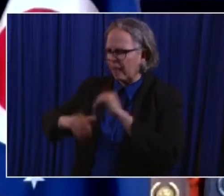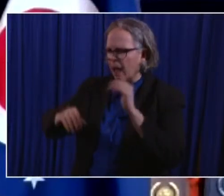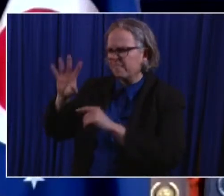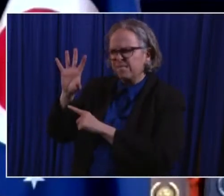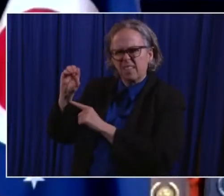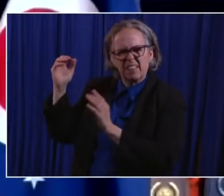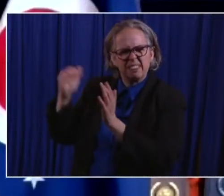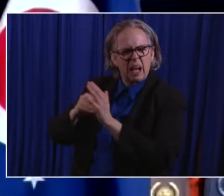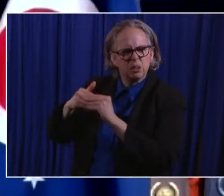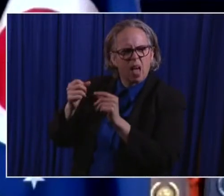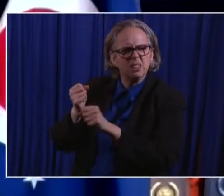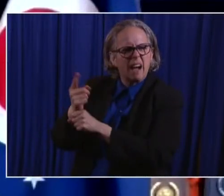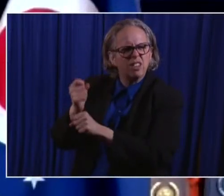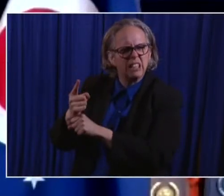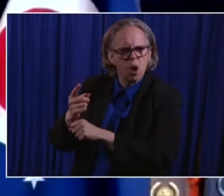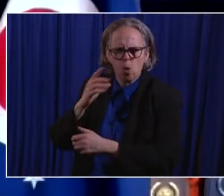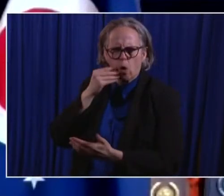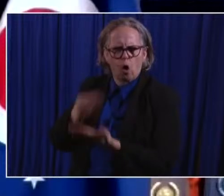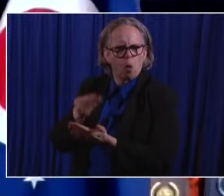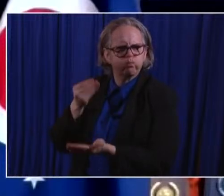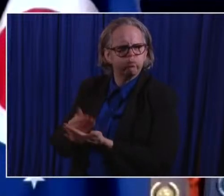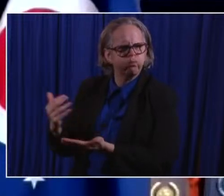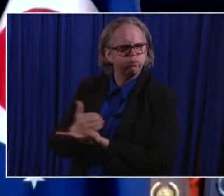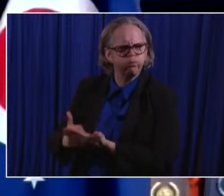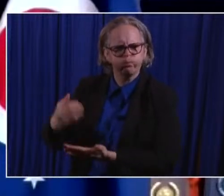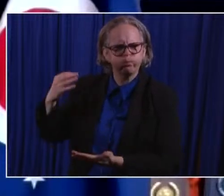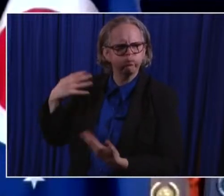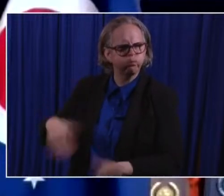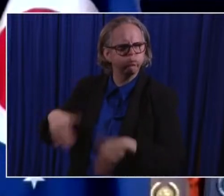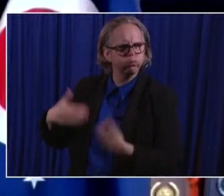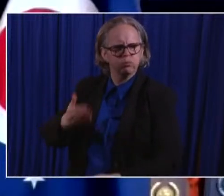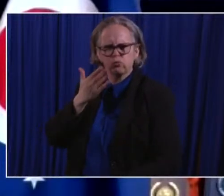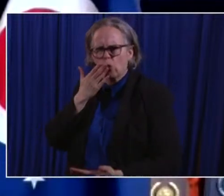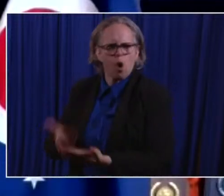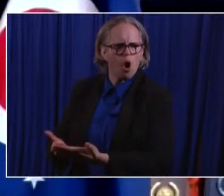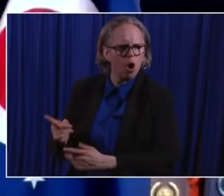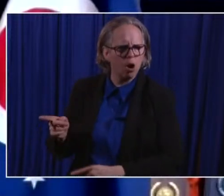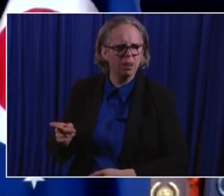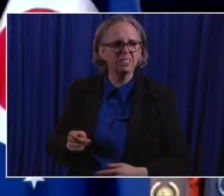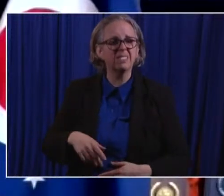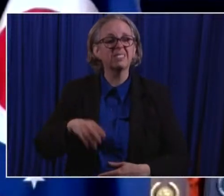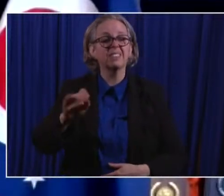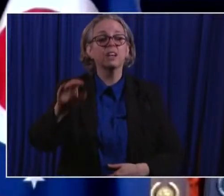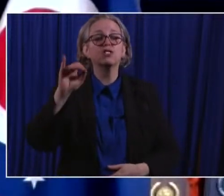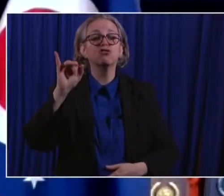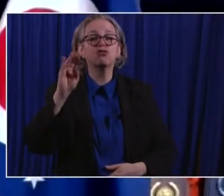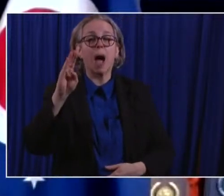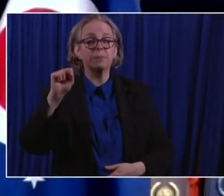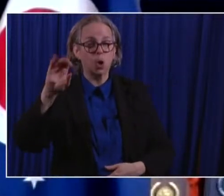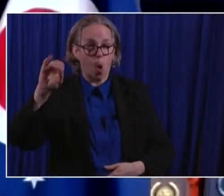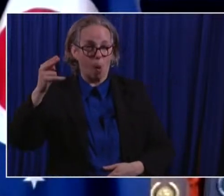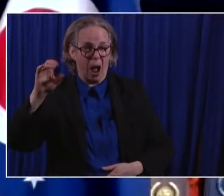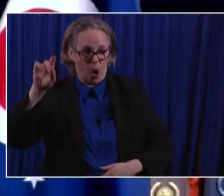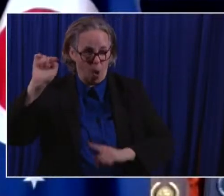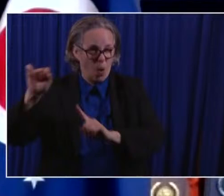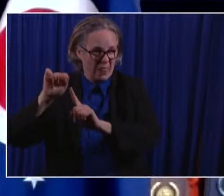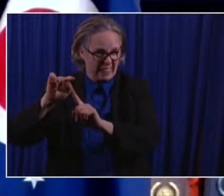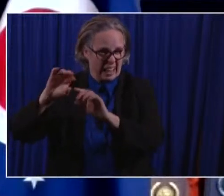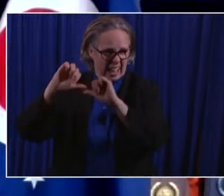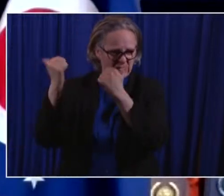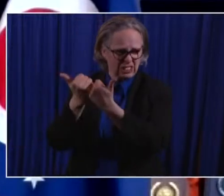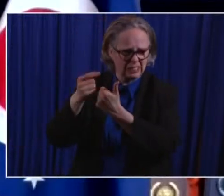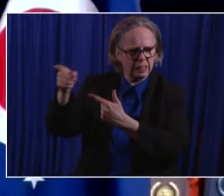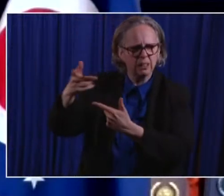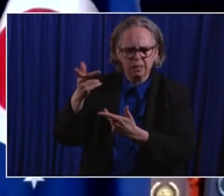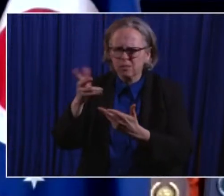emphasize this conversation because I know that Jobs Ohio and our economic development team have many employers looking to Ohio